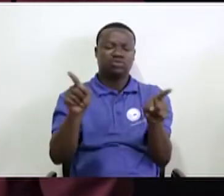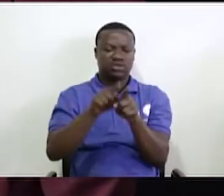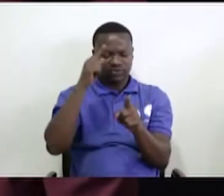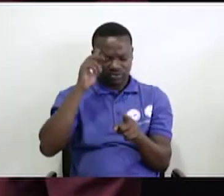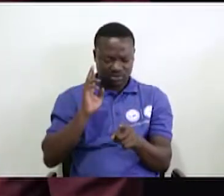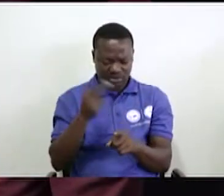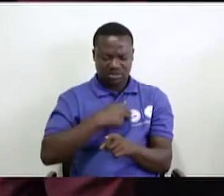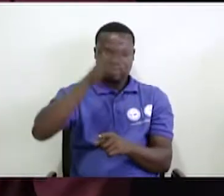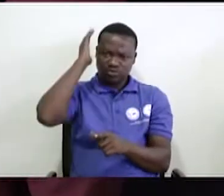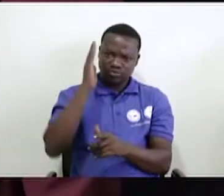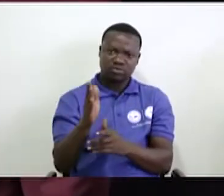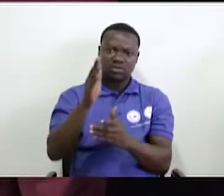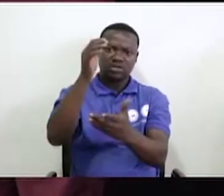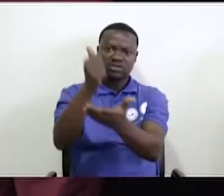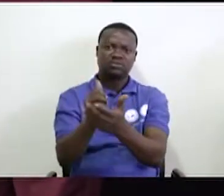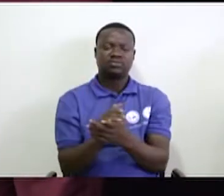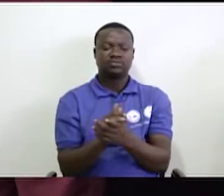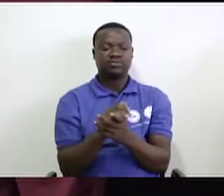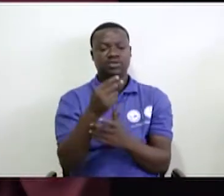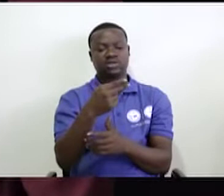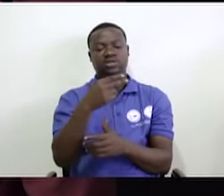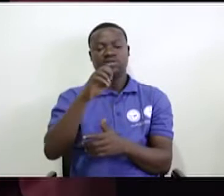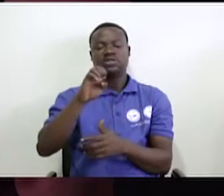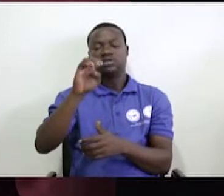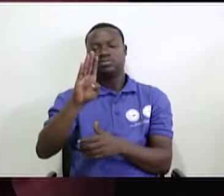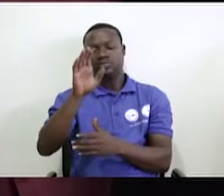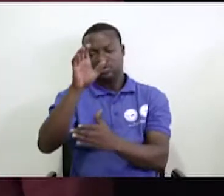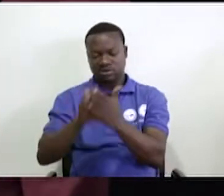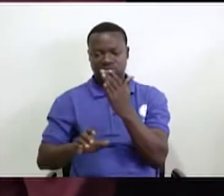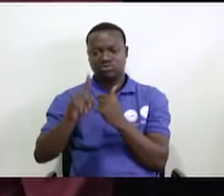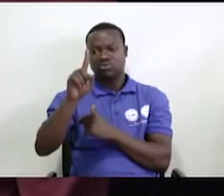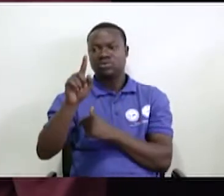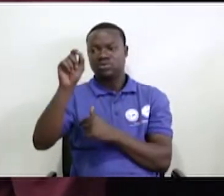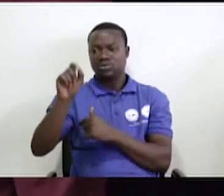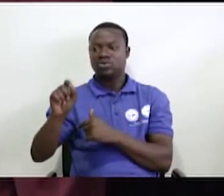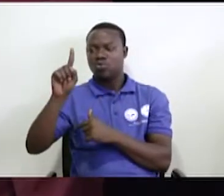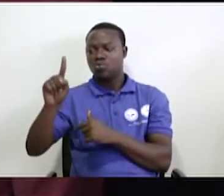us. Hebrews 1. Hebrews 1. Verse 1 and 2.